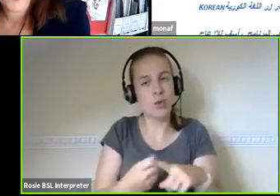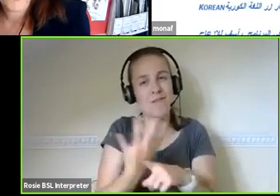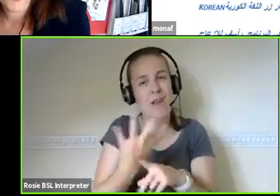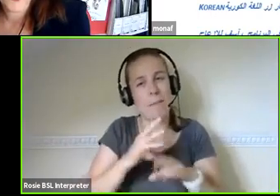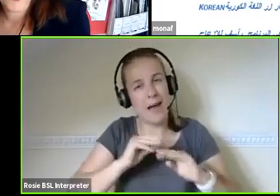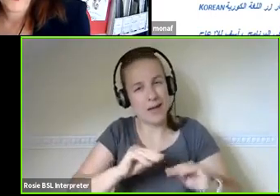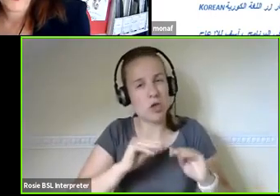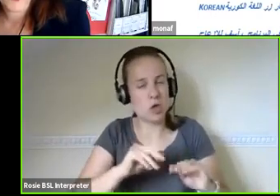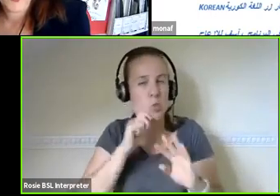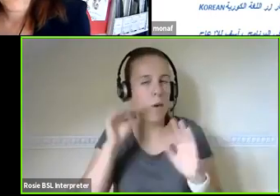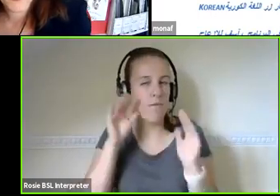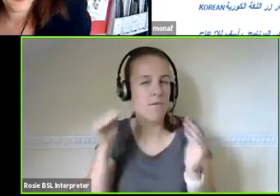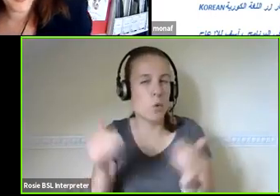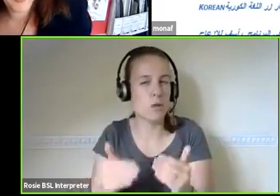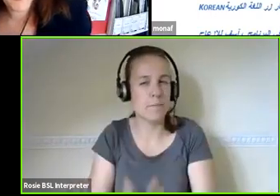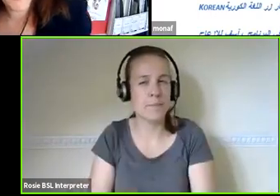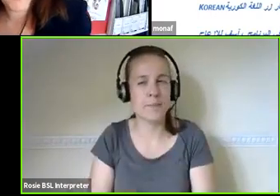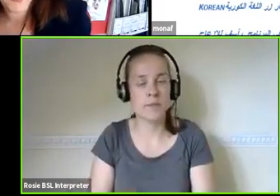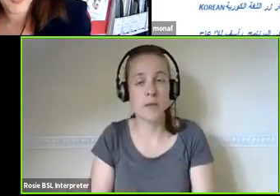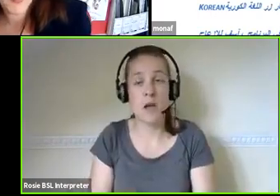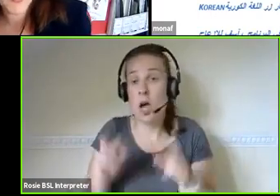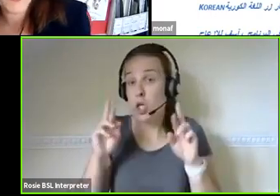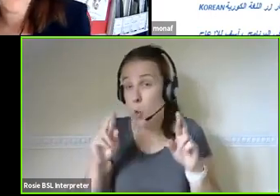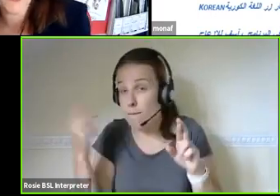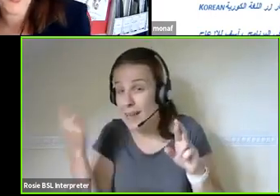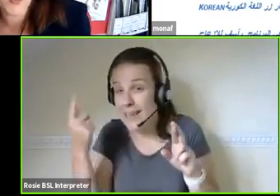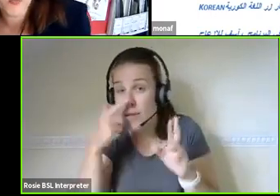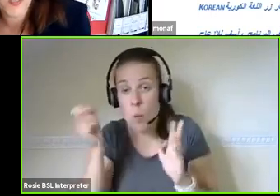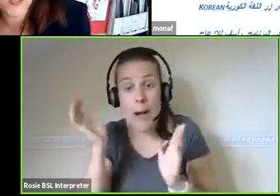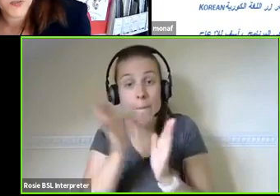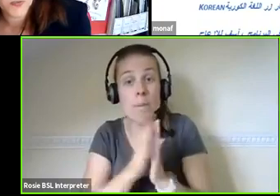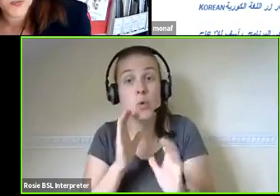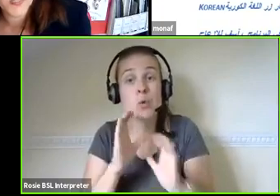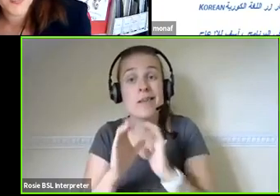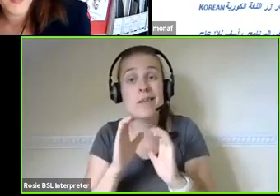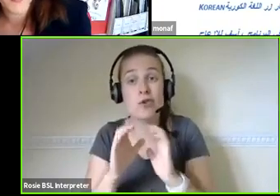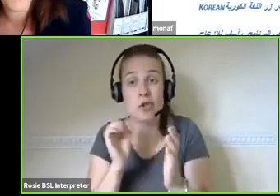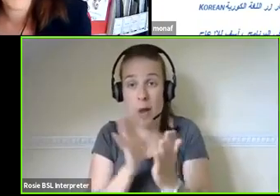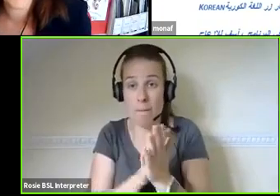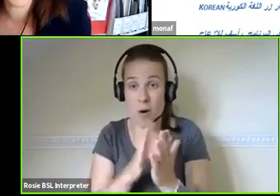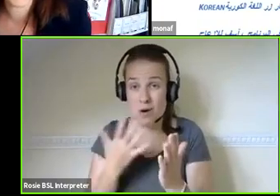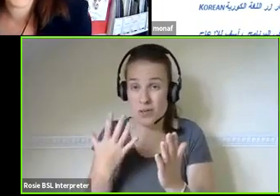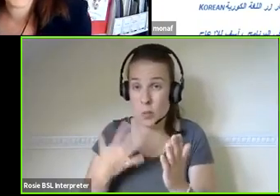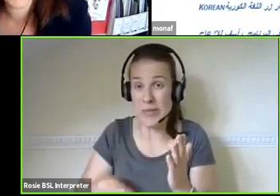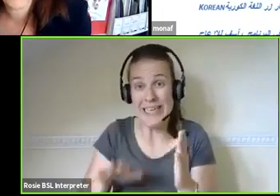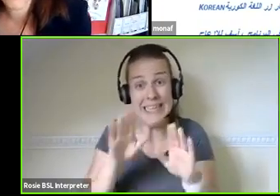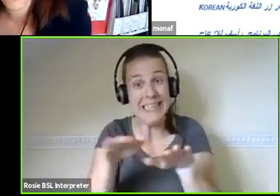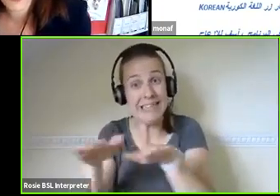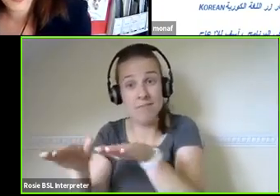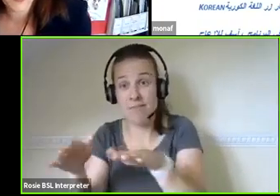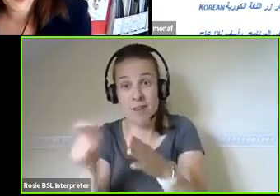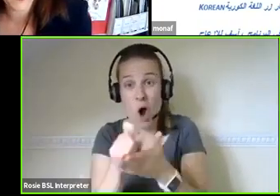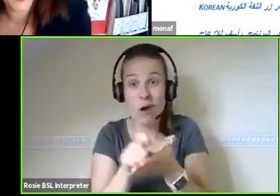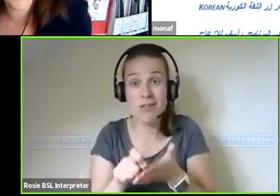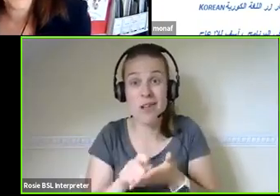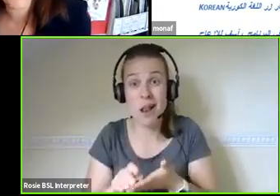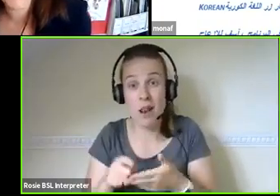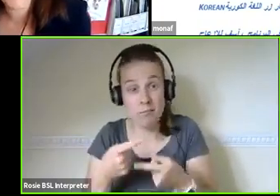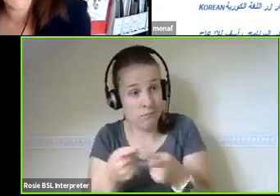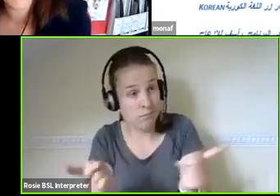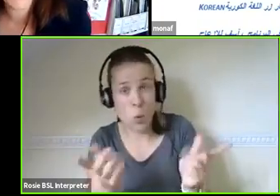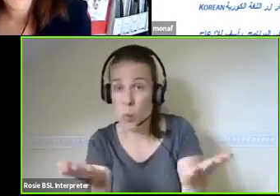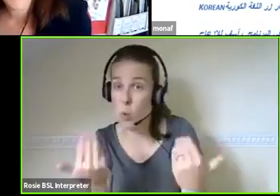So hopefully someone can post it in the chat box. We've got a call for articles, and we'd welcome any articles about